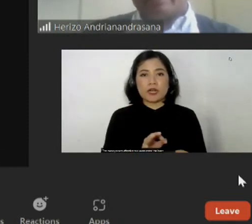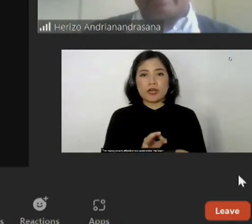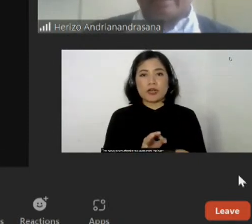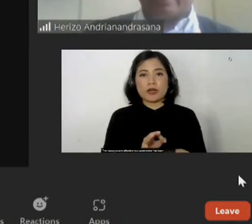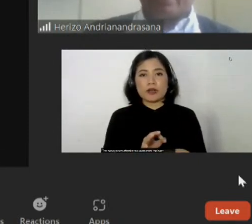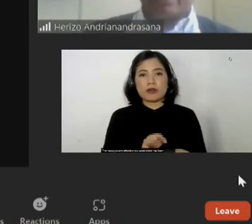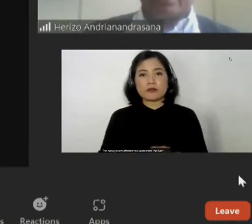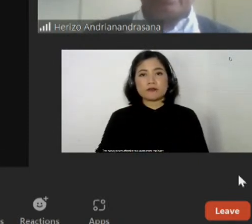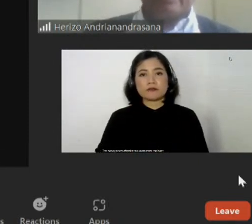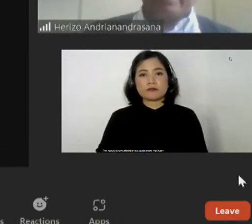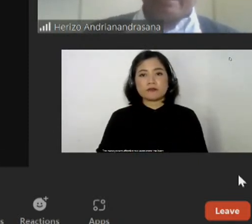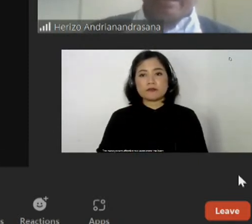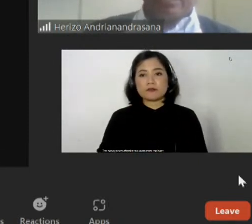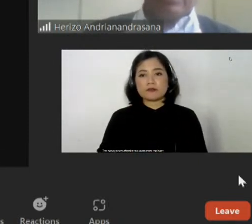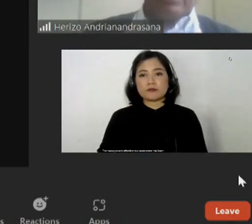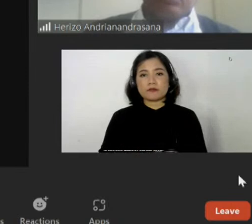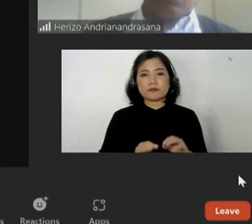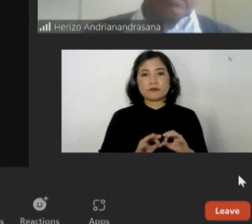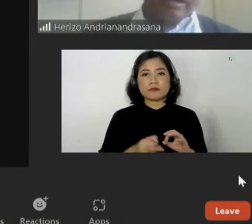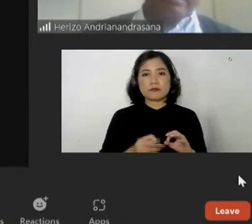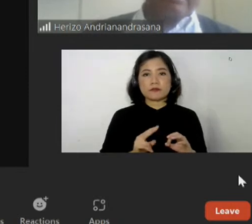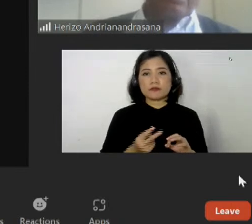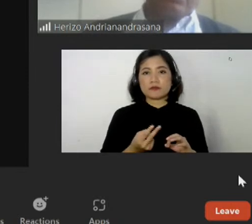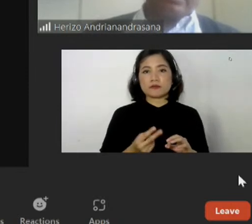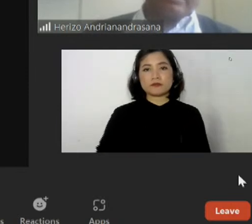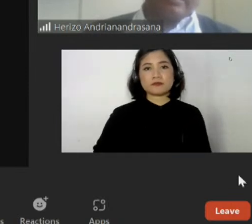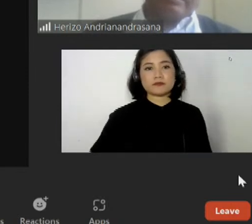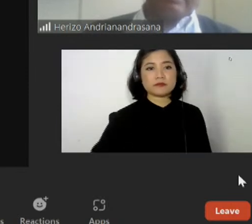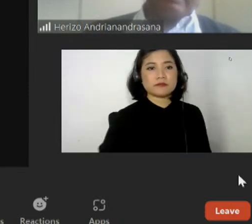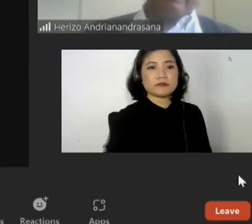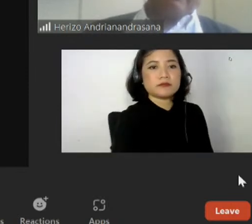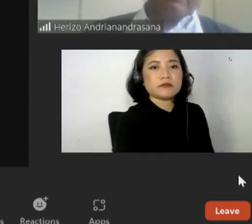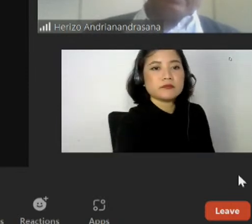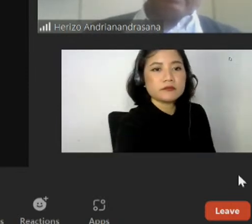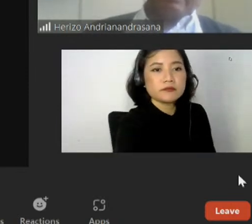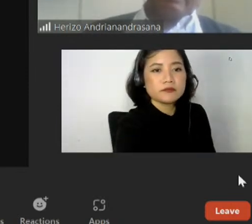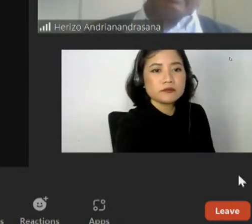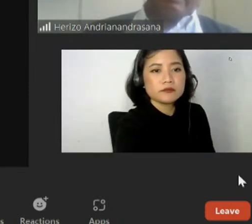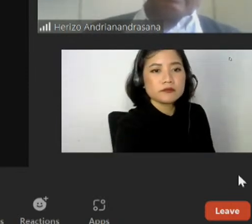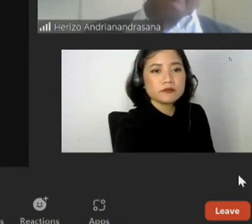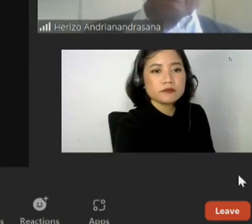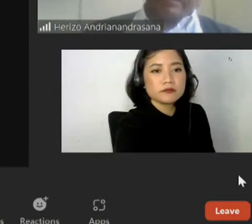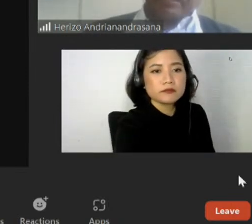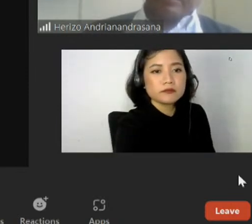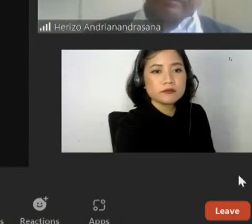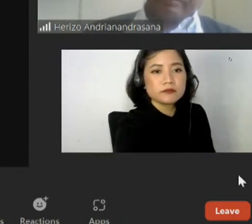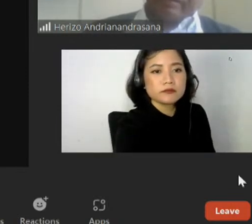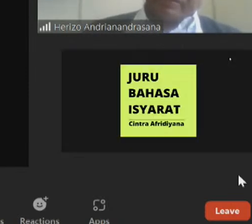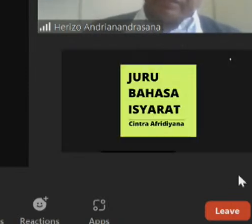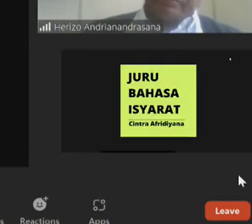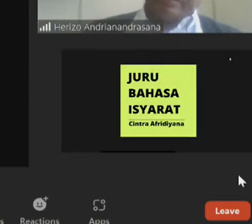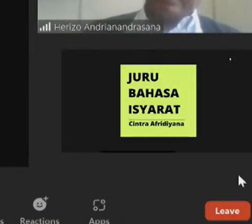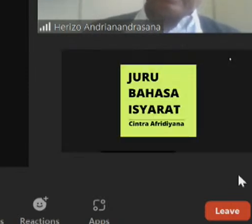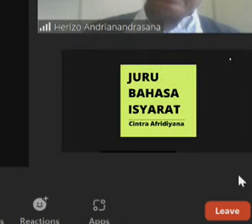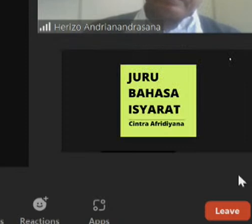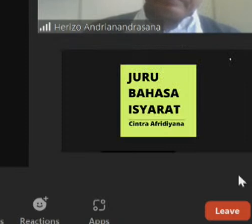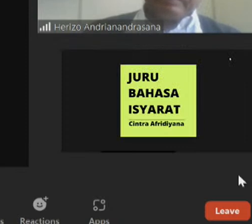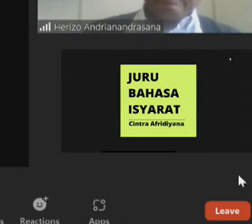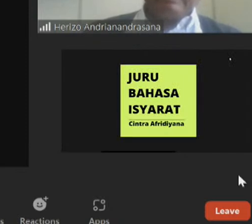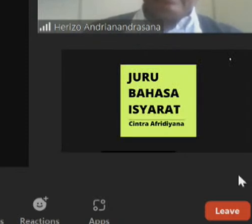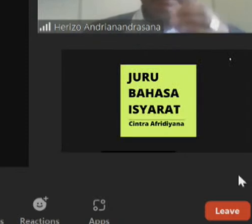these figures are quite low, and we need to work harder to understand the management